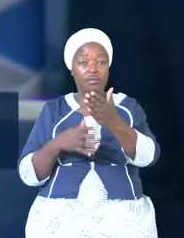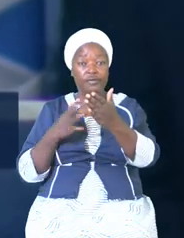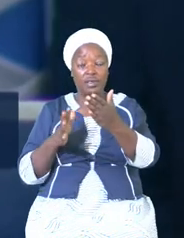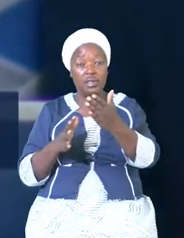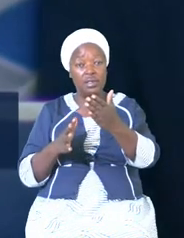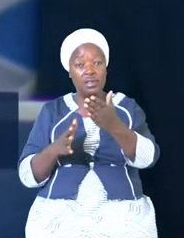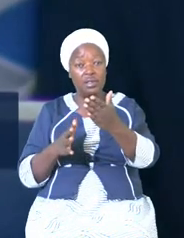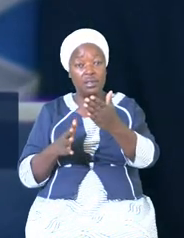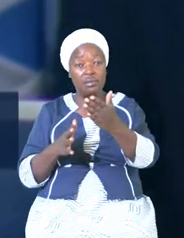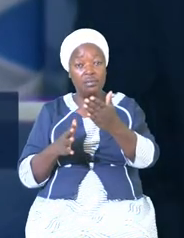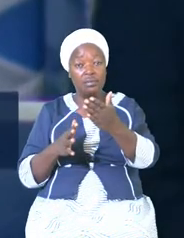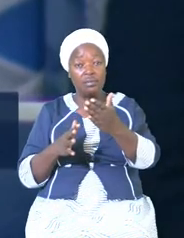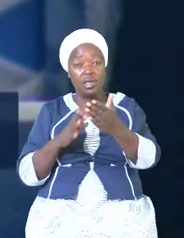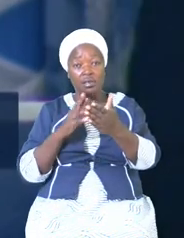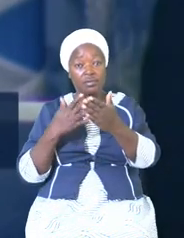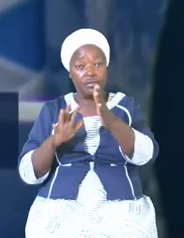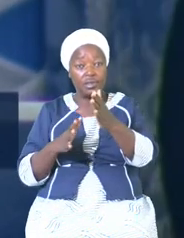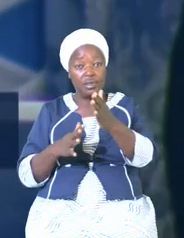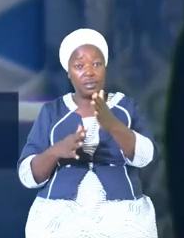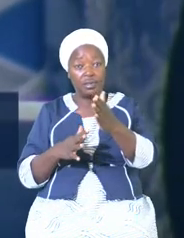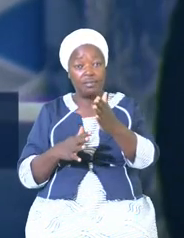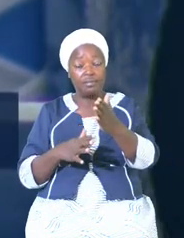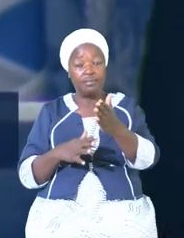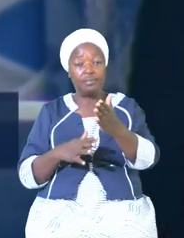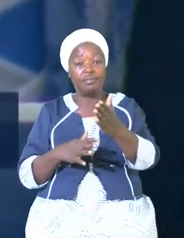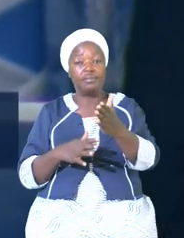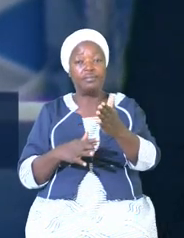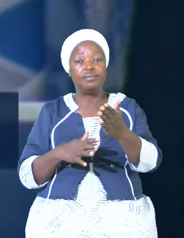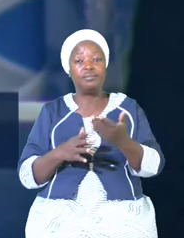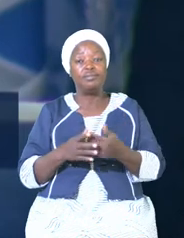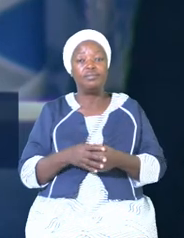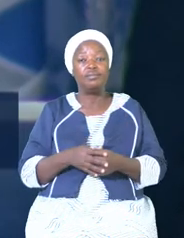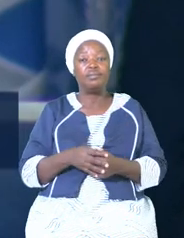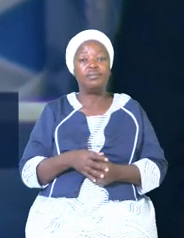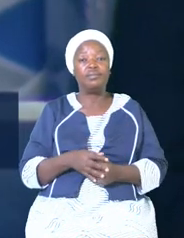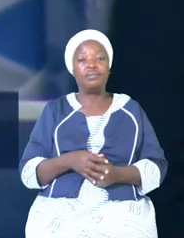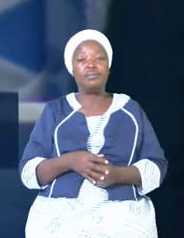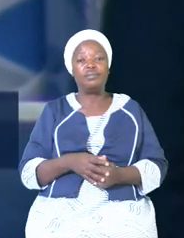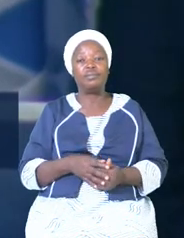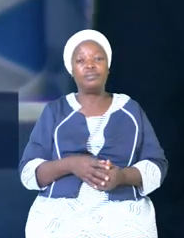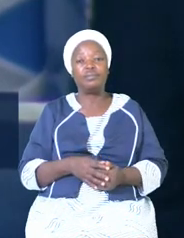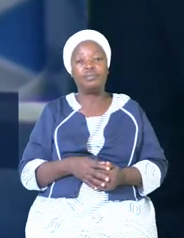please let the counselors wave to us if everything is done so we can continue.